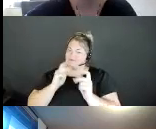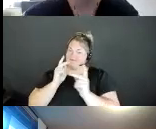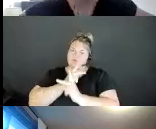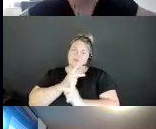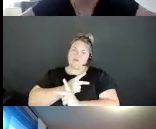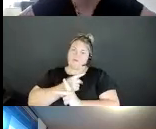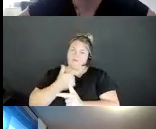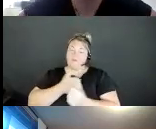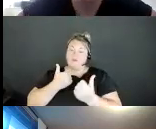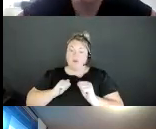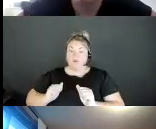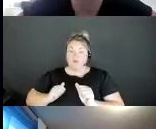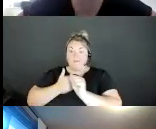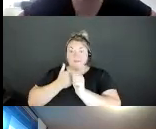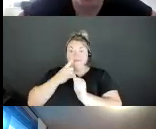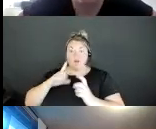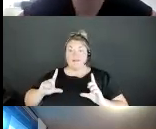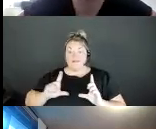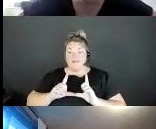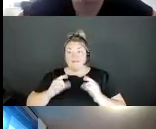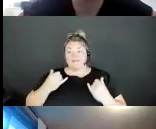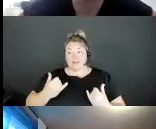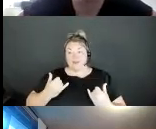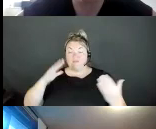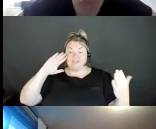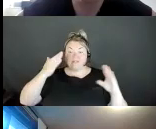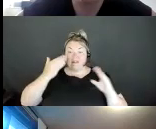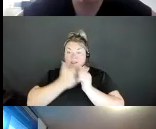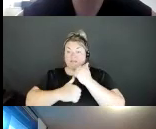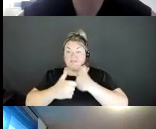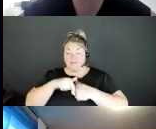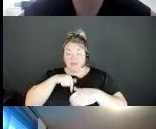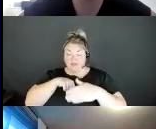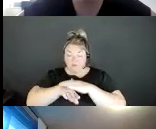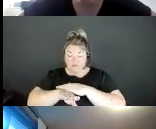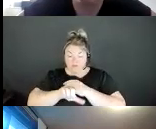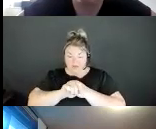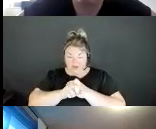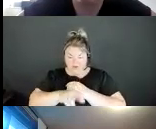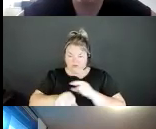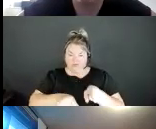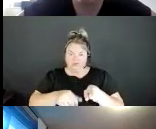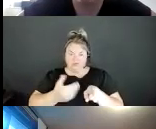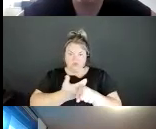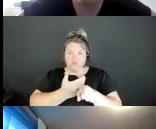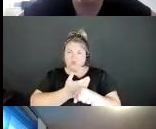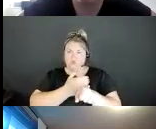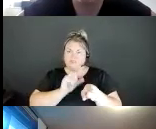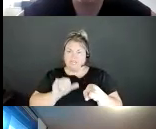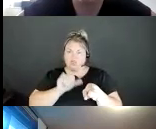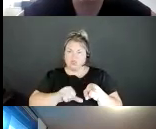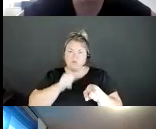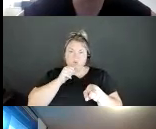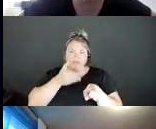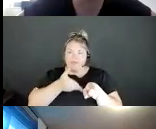trying to do an update to a license now. And it seems like every time I go into ladders, there's new standards that I have that weren't there the